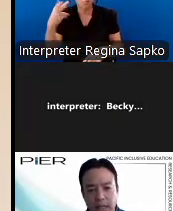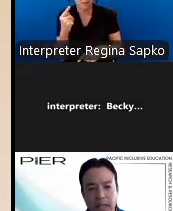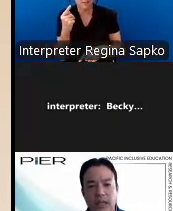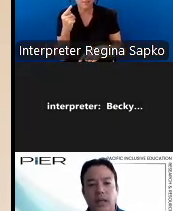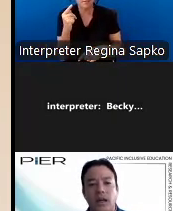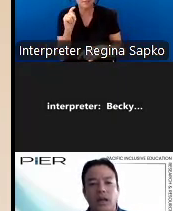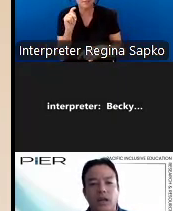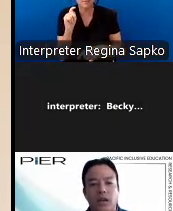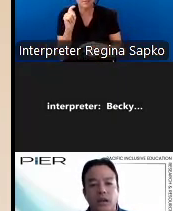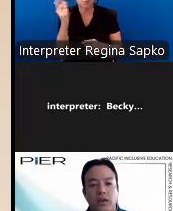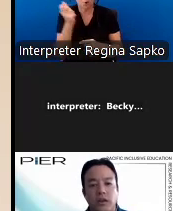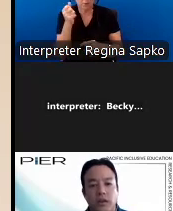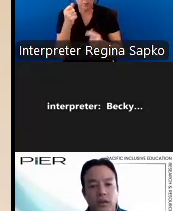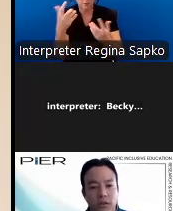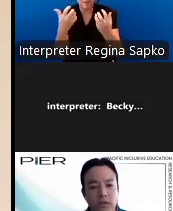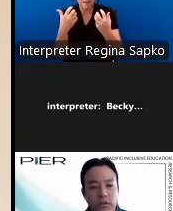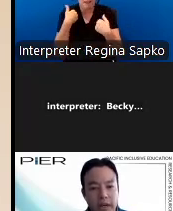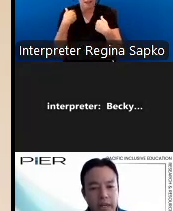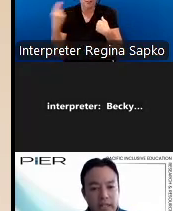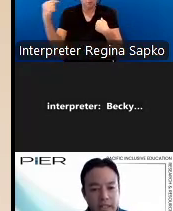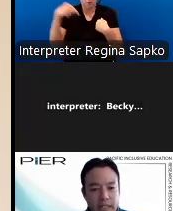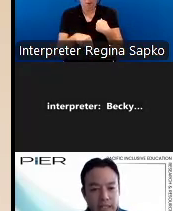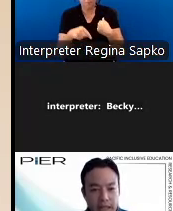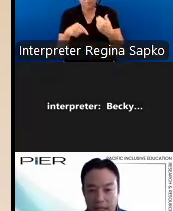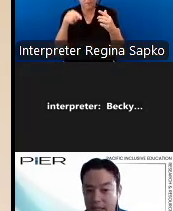been a